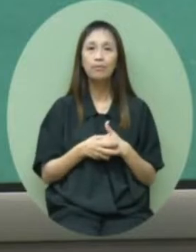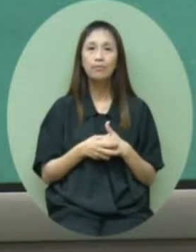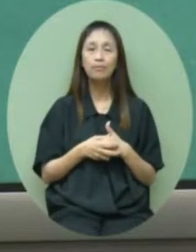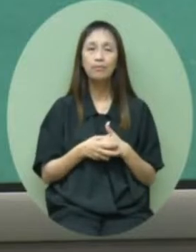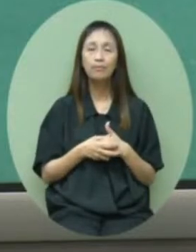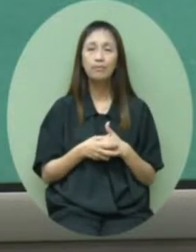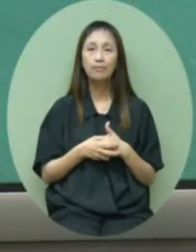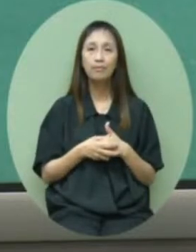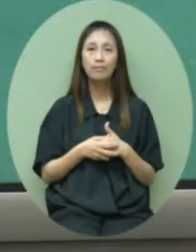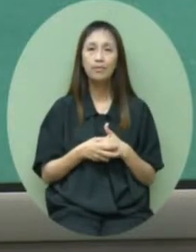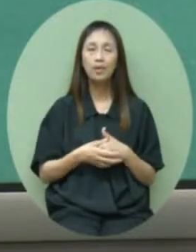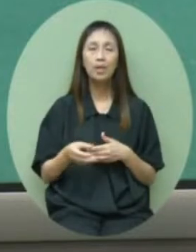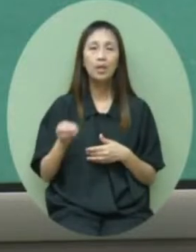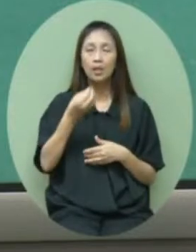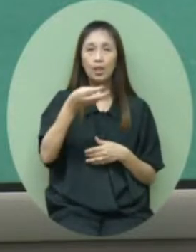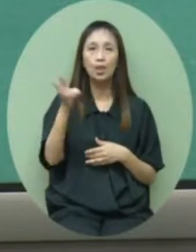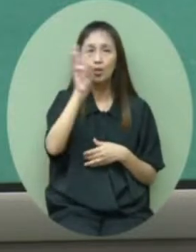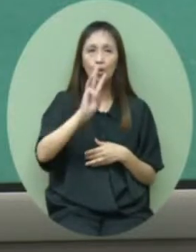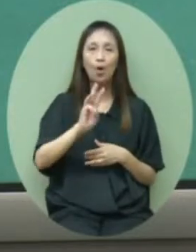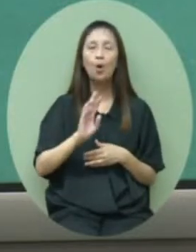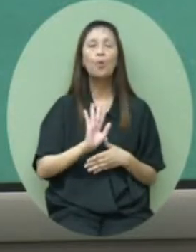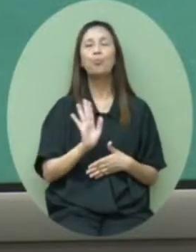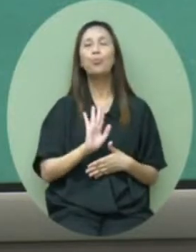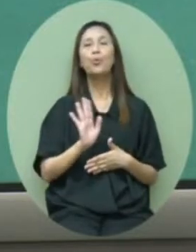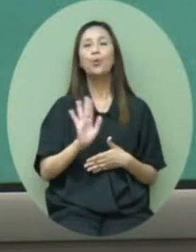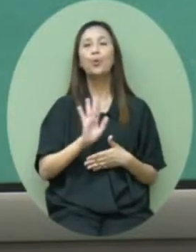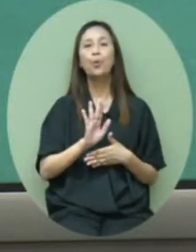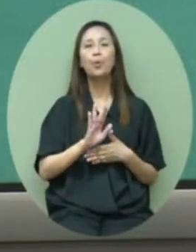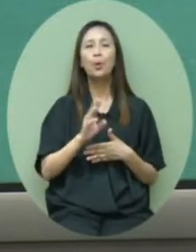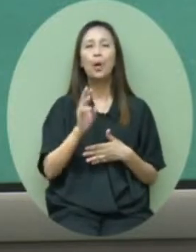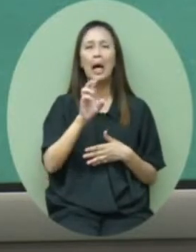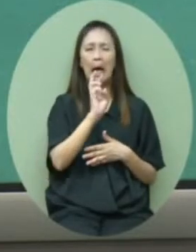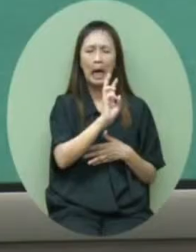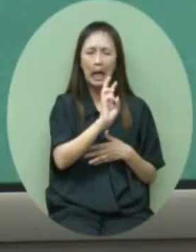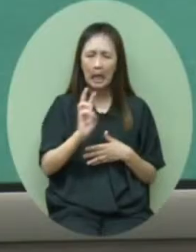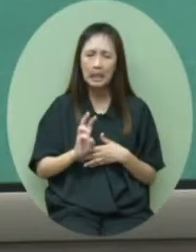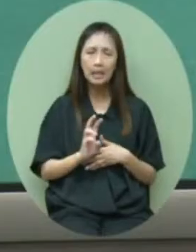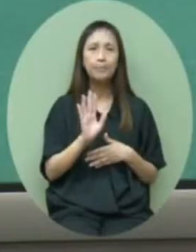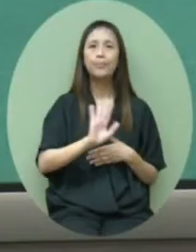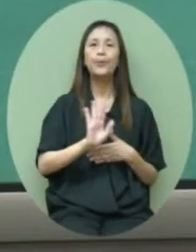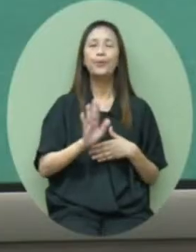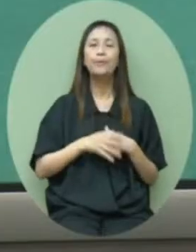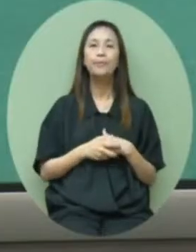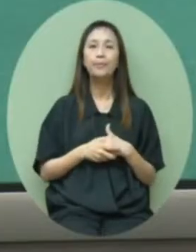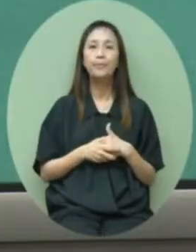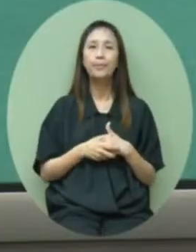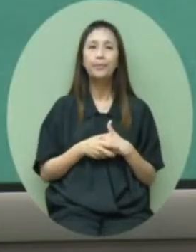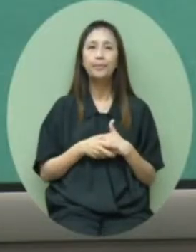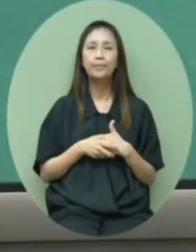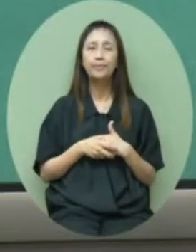clean, and they feel at ease to drink the water.